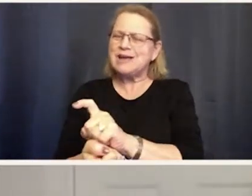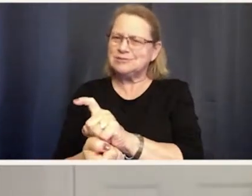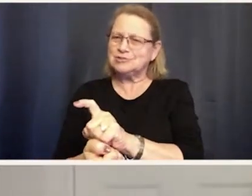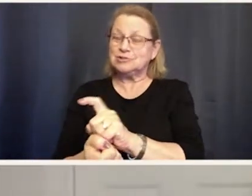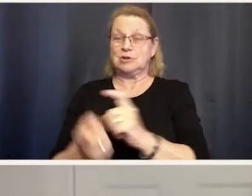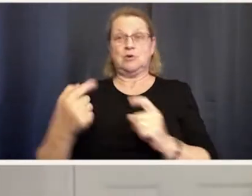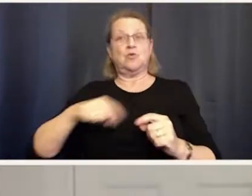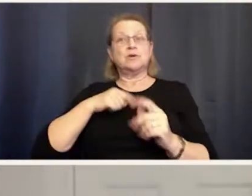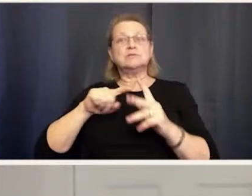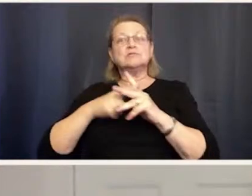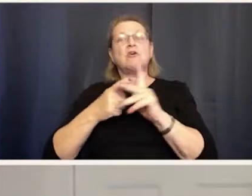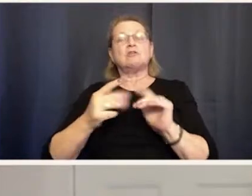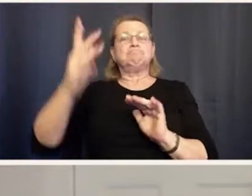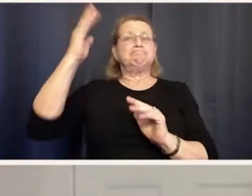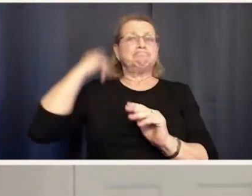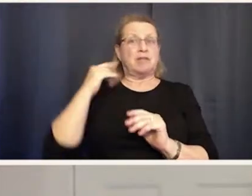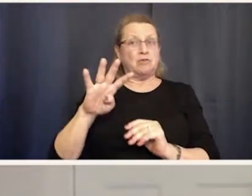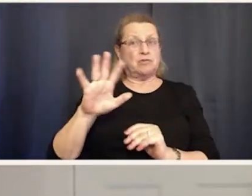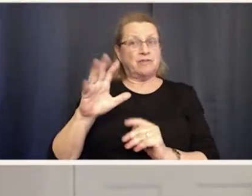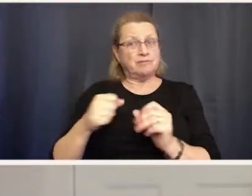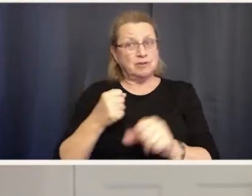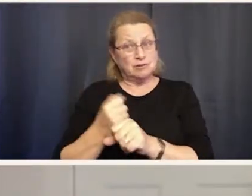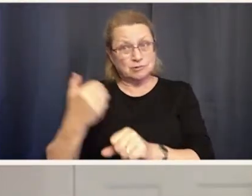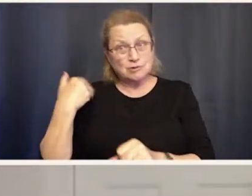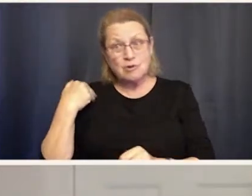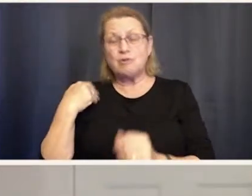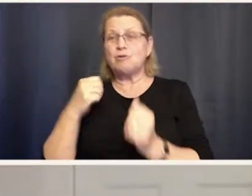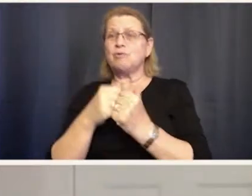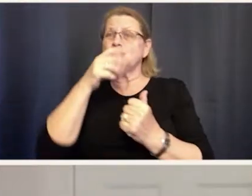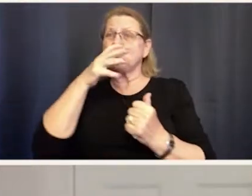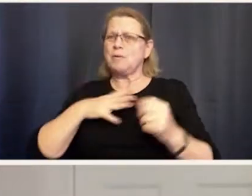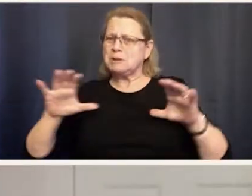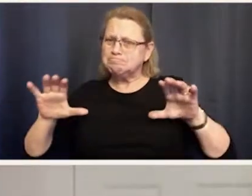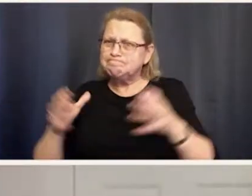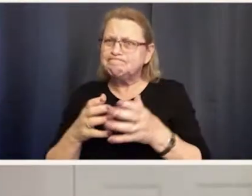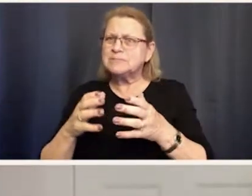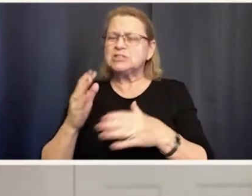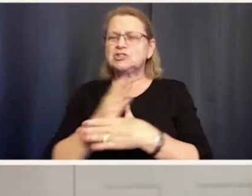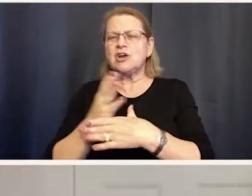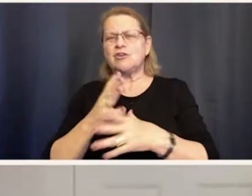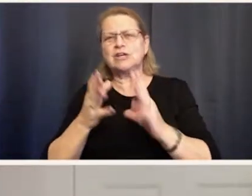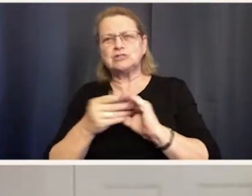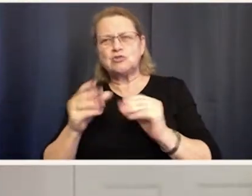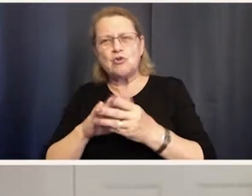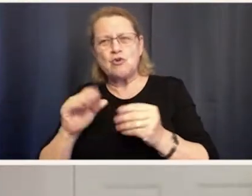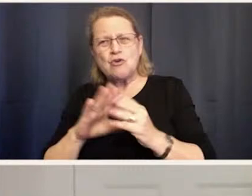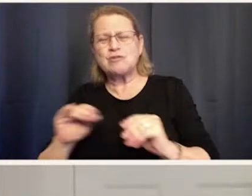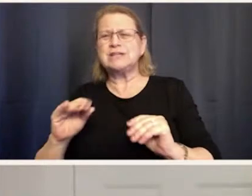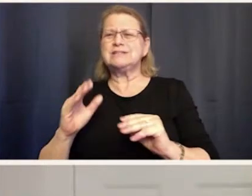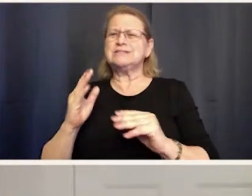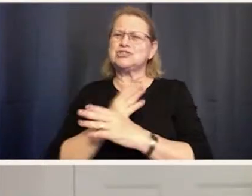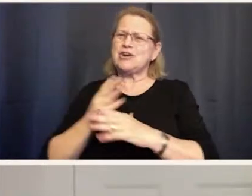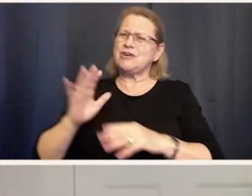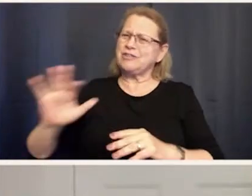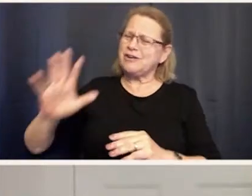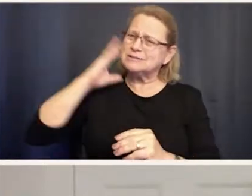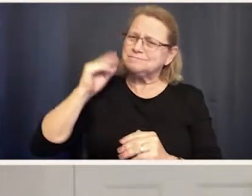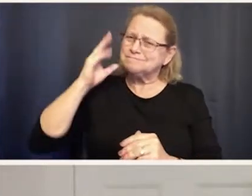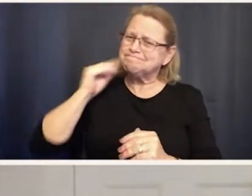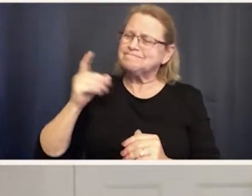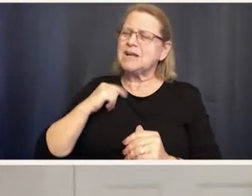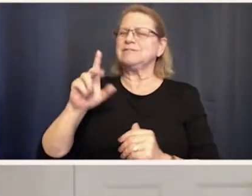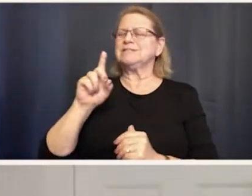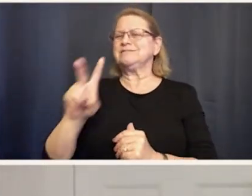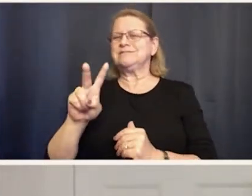with a gathering of women sharing stories, creating a new language that identified their experience of domestic violence. Our